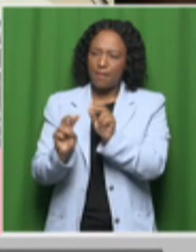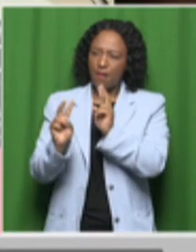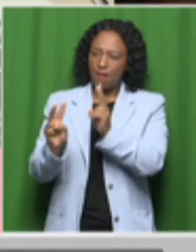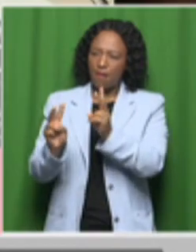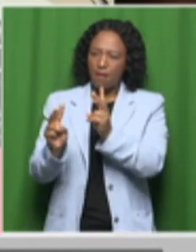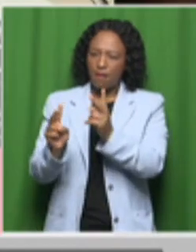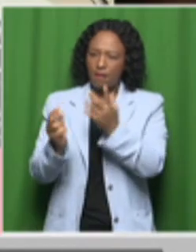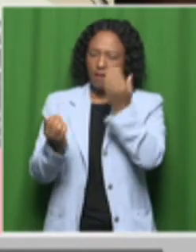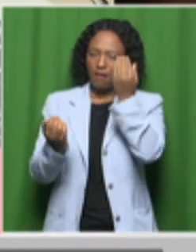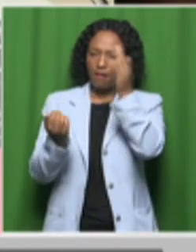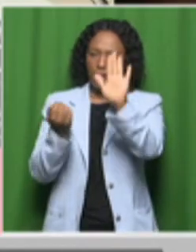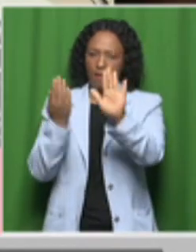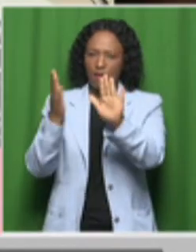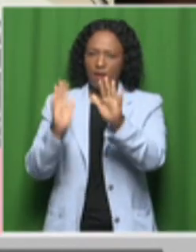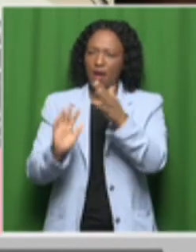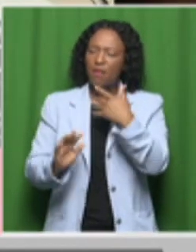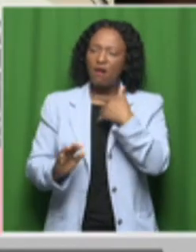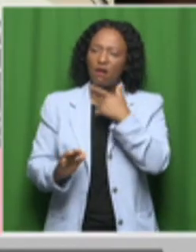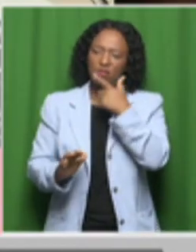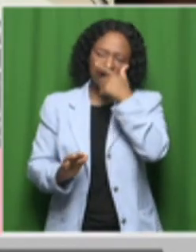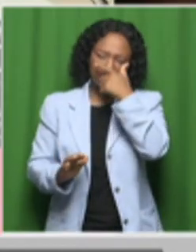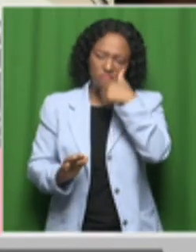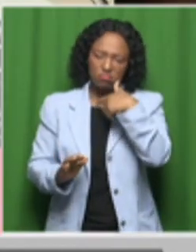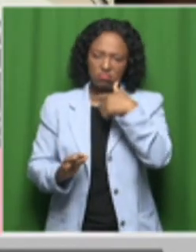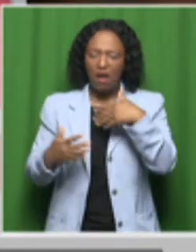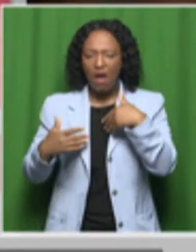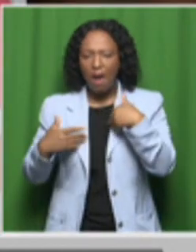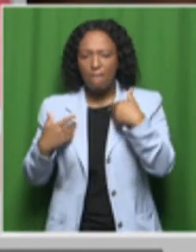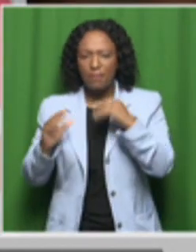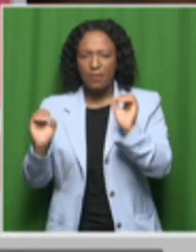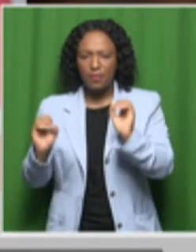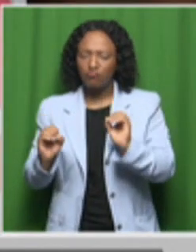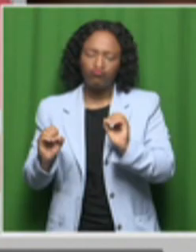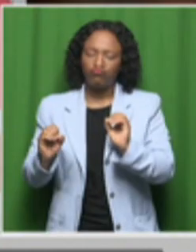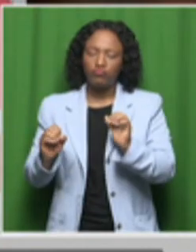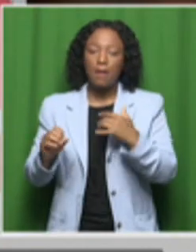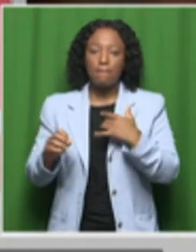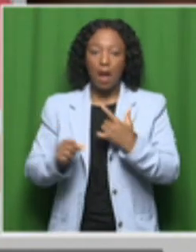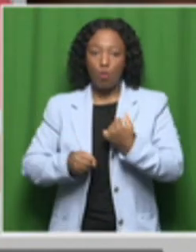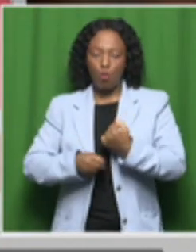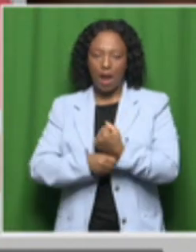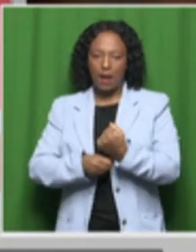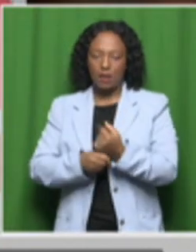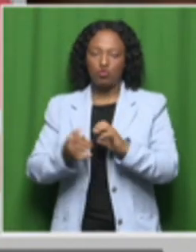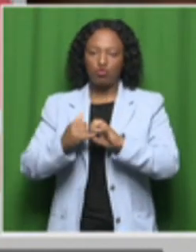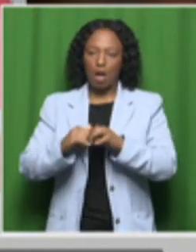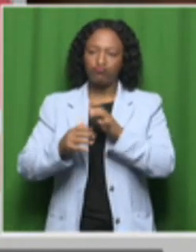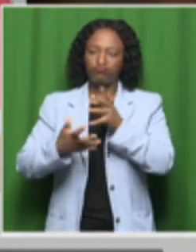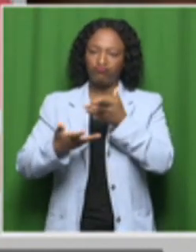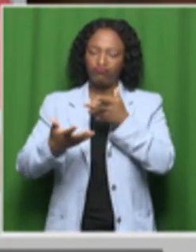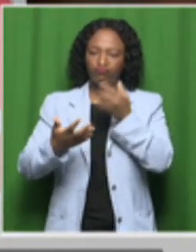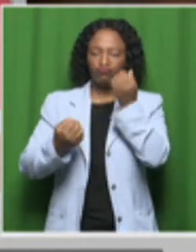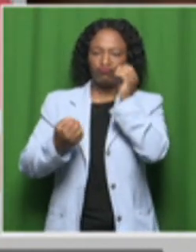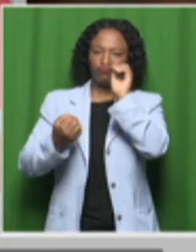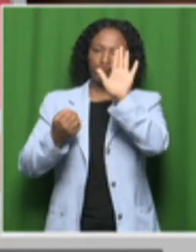sort of like sad or rather unhappy. So I try to mostly engage in those